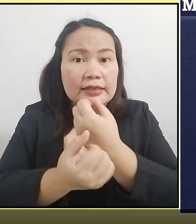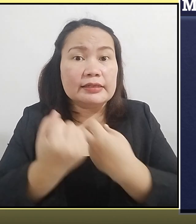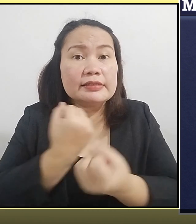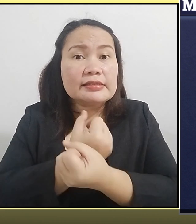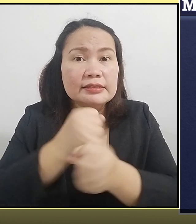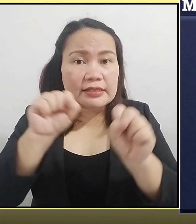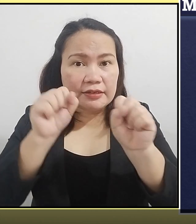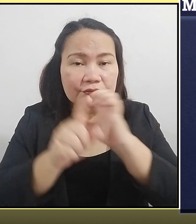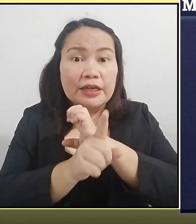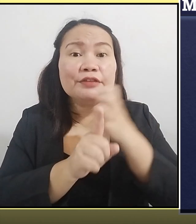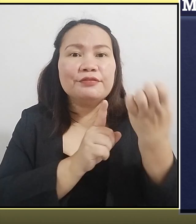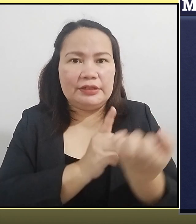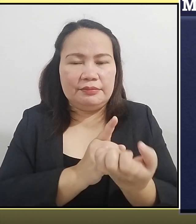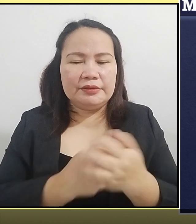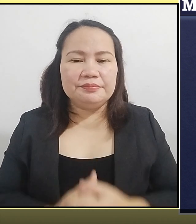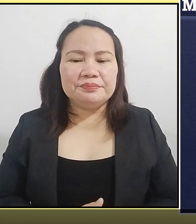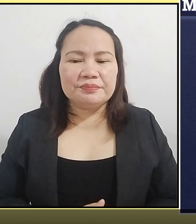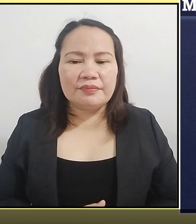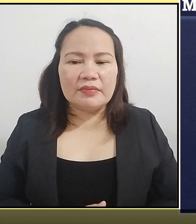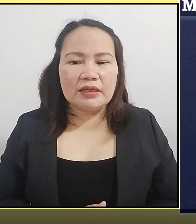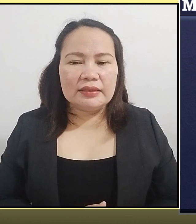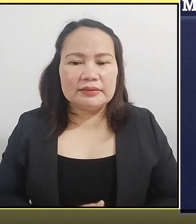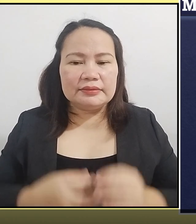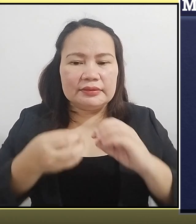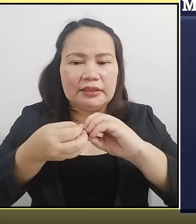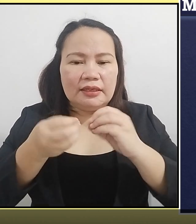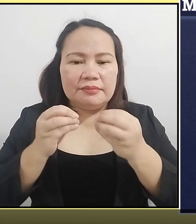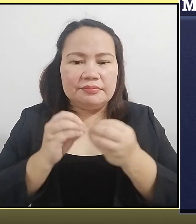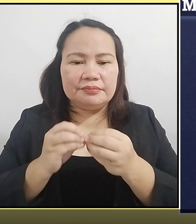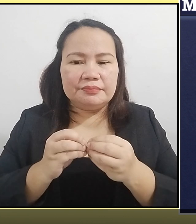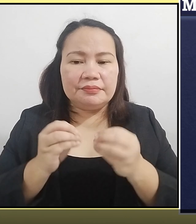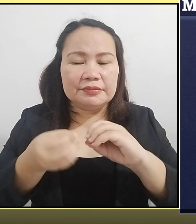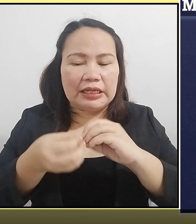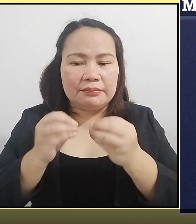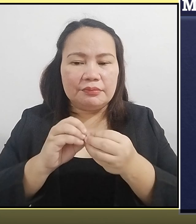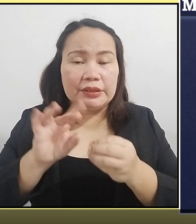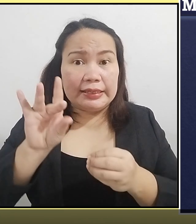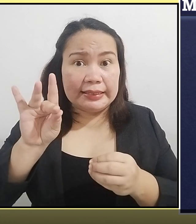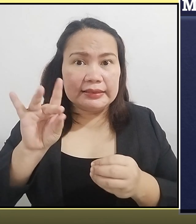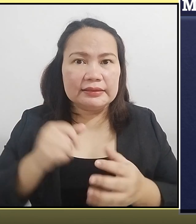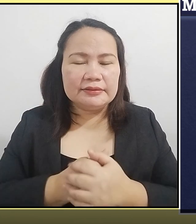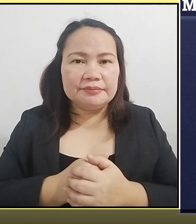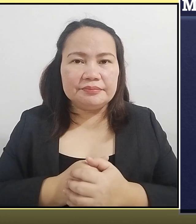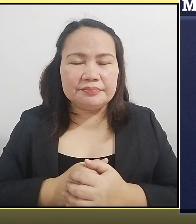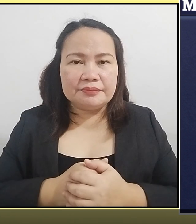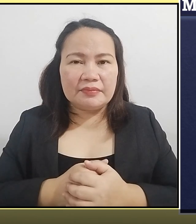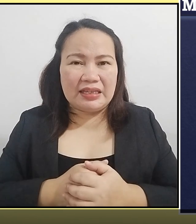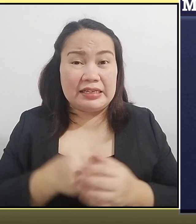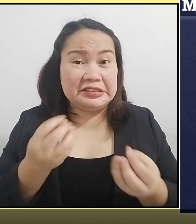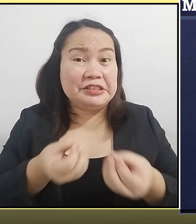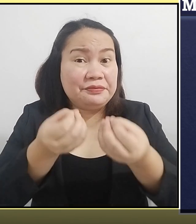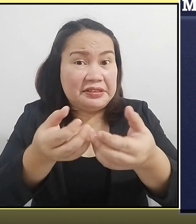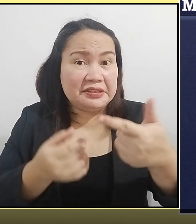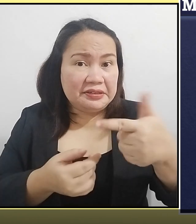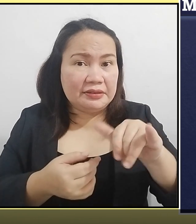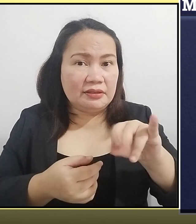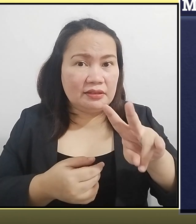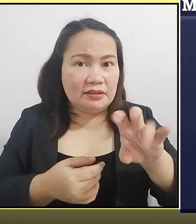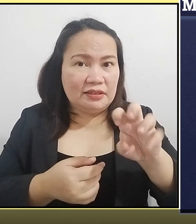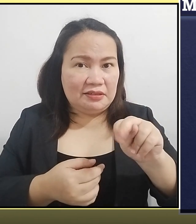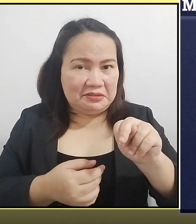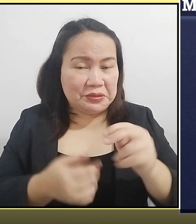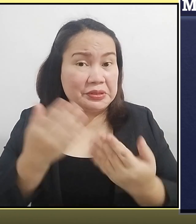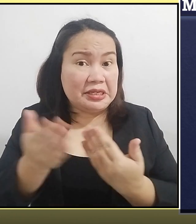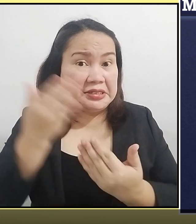Sometimes, hindi mo na kailangan i-identify yung hypothesis and conclusion. Minsan, given siya. So, kung given na siya, edi